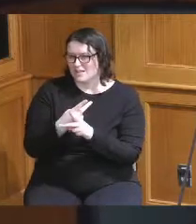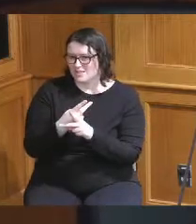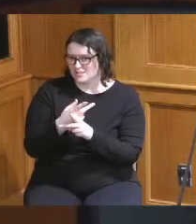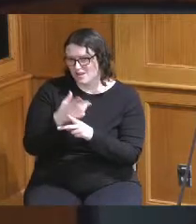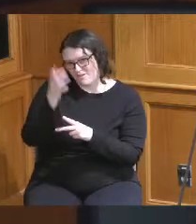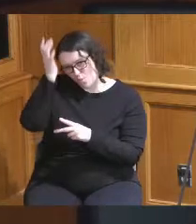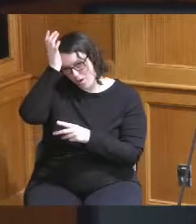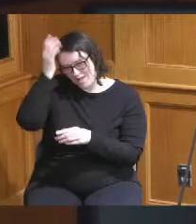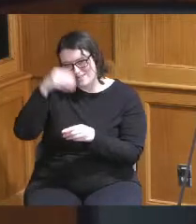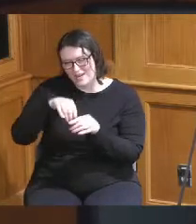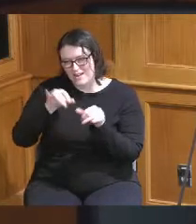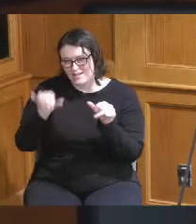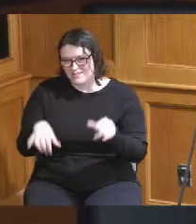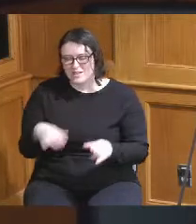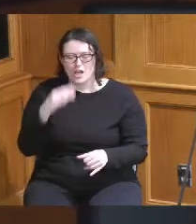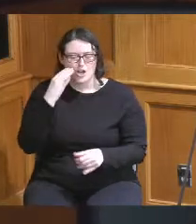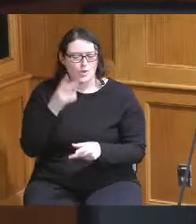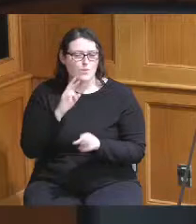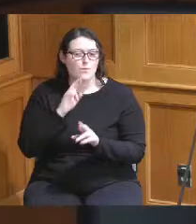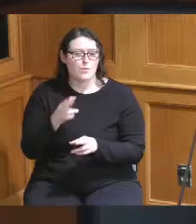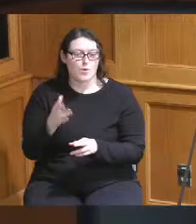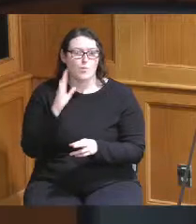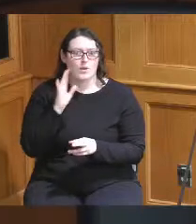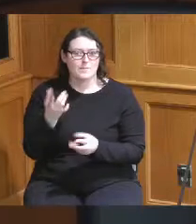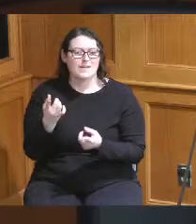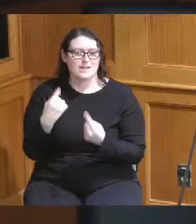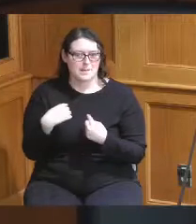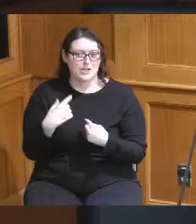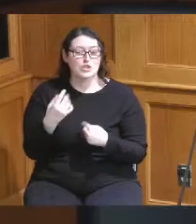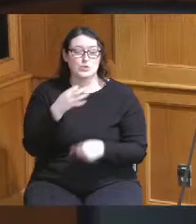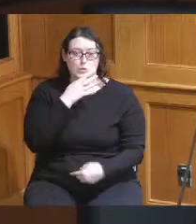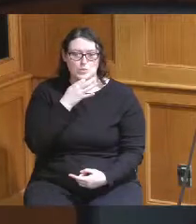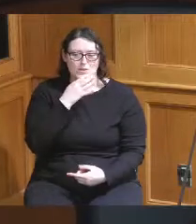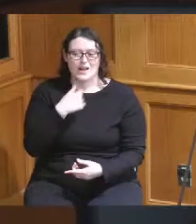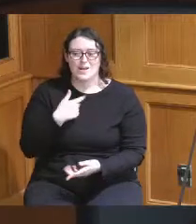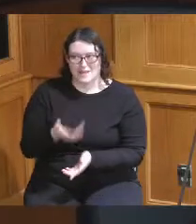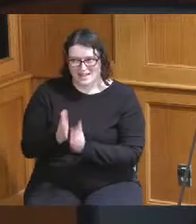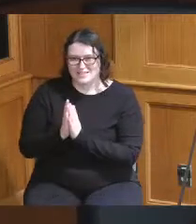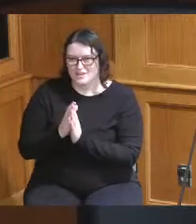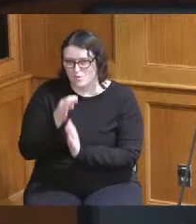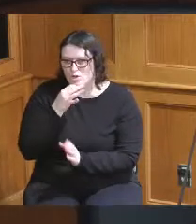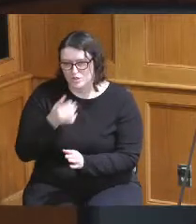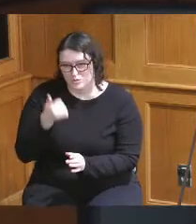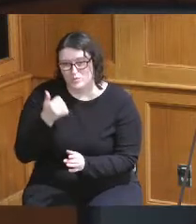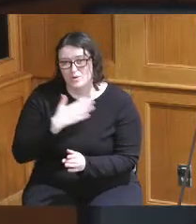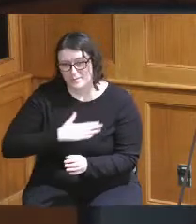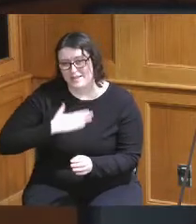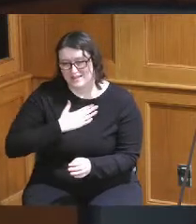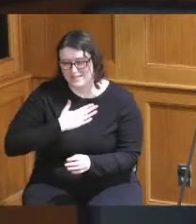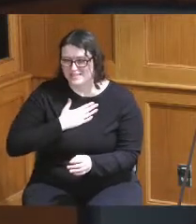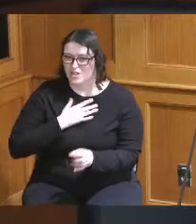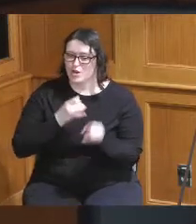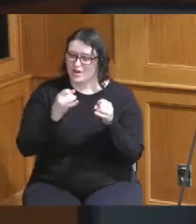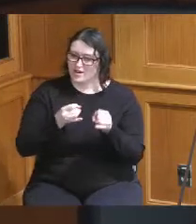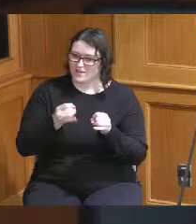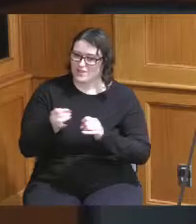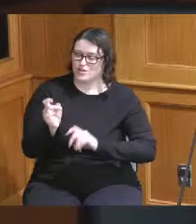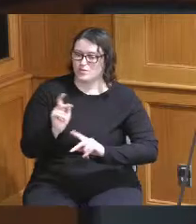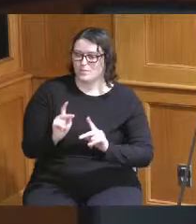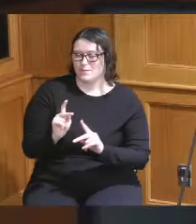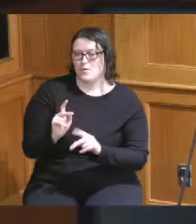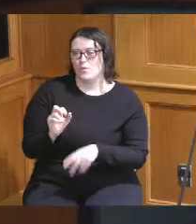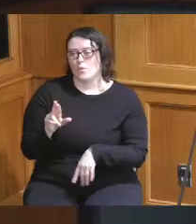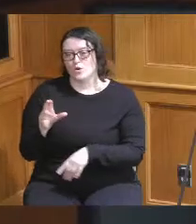know we've got a report that's coming, and I'm going to ask once again that we get that sooner than later, because there are some individuals and companies